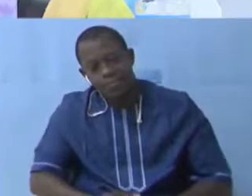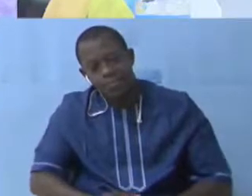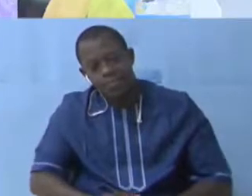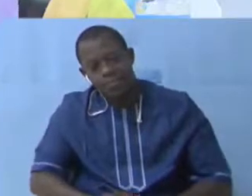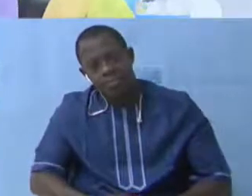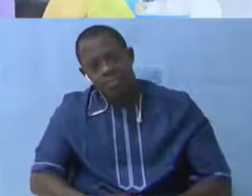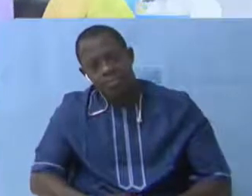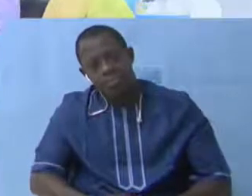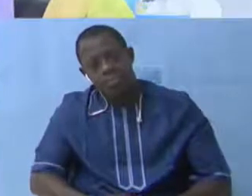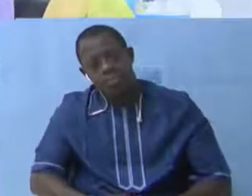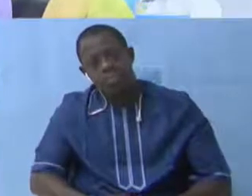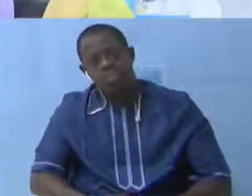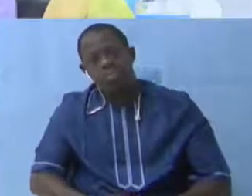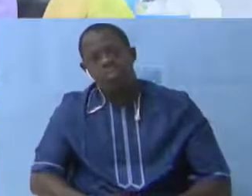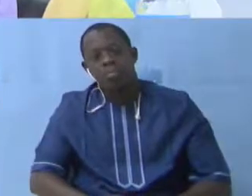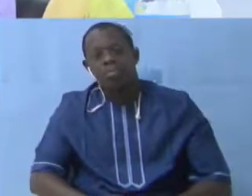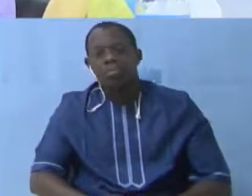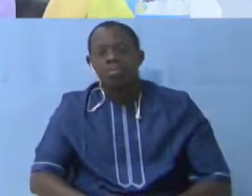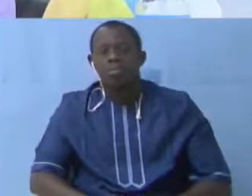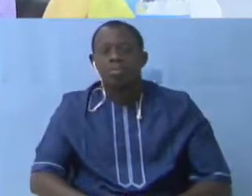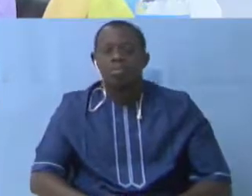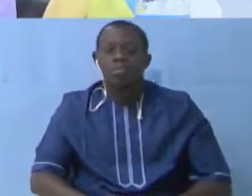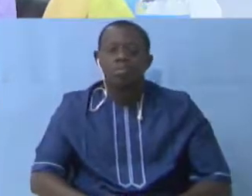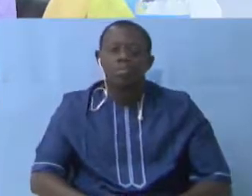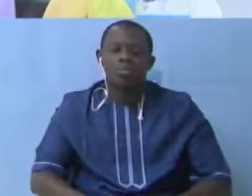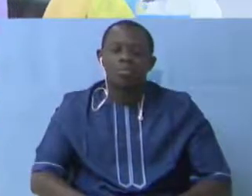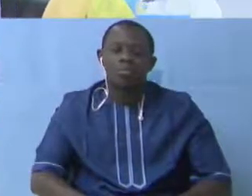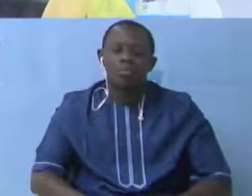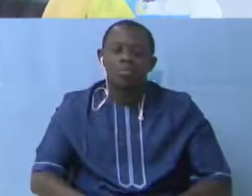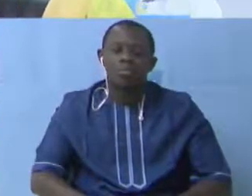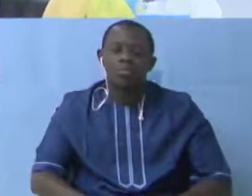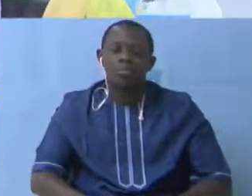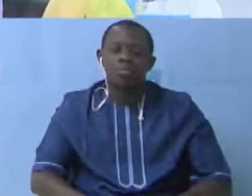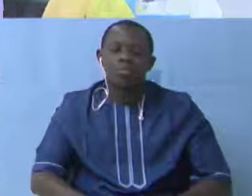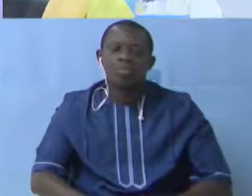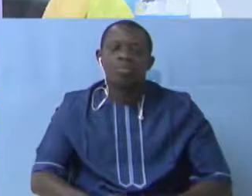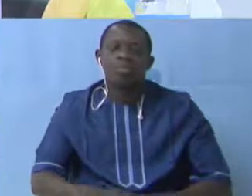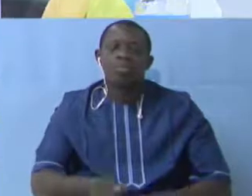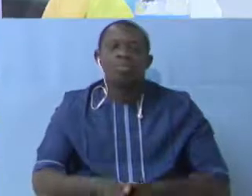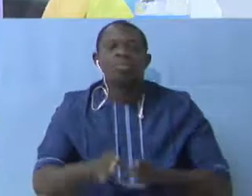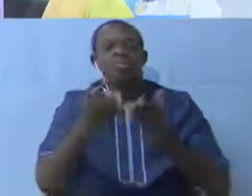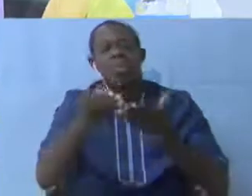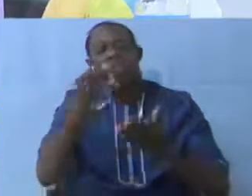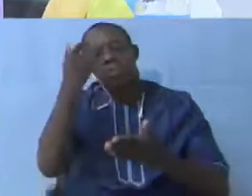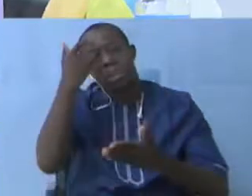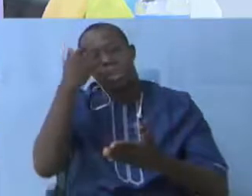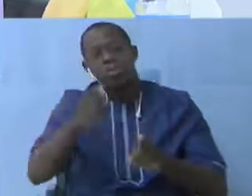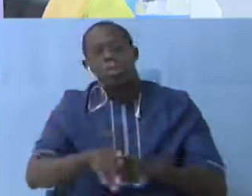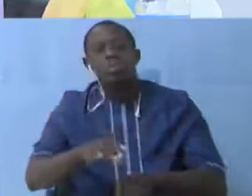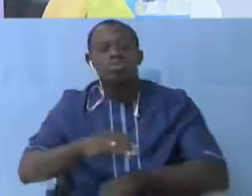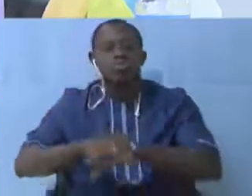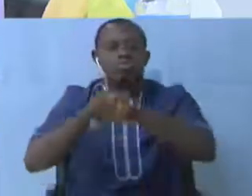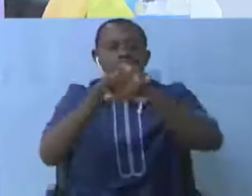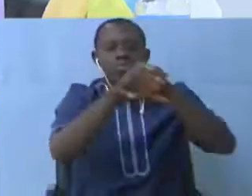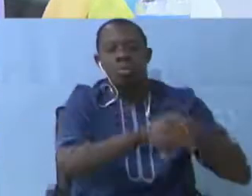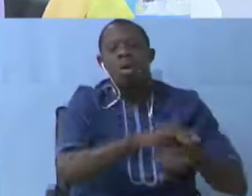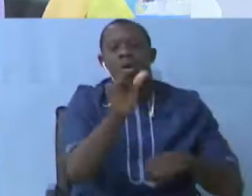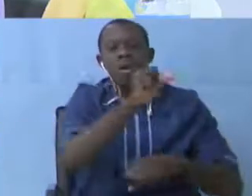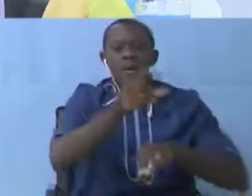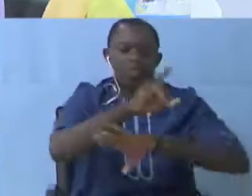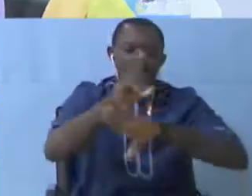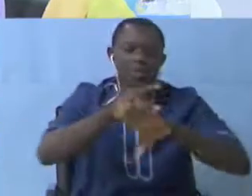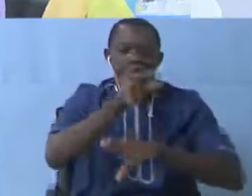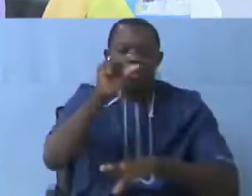agsi. So he was finally buried in Medina Gunas. mu jégi ci lañ ko dal di yóbbu Medina Gunas dal di ko fa suuli. That